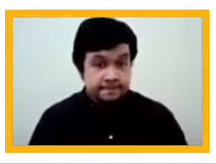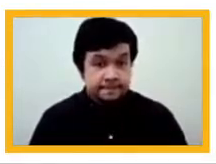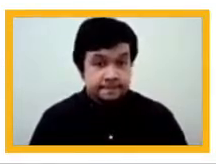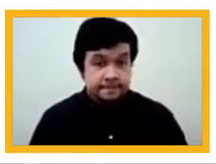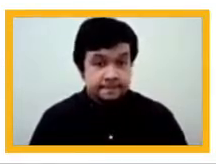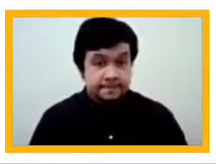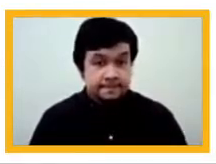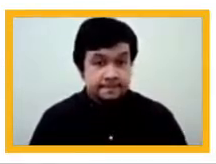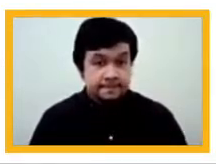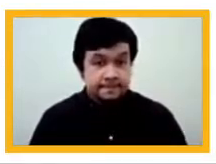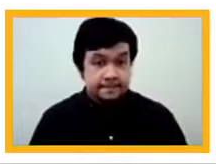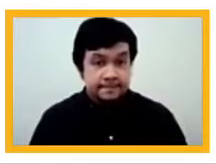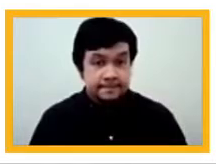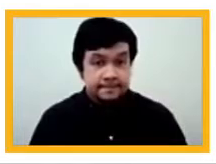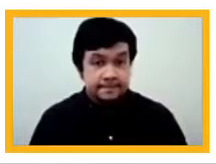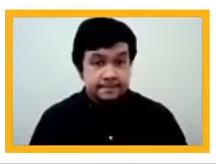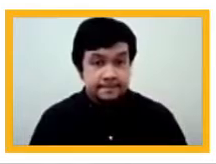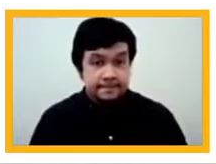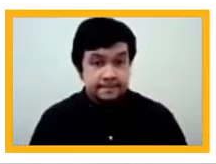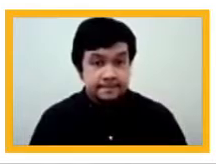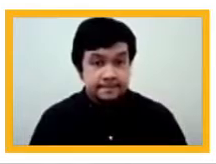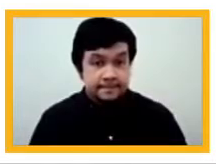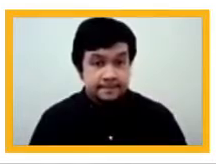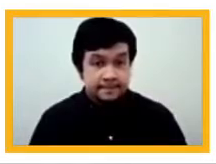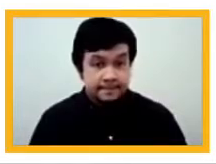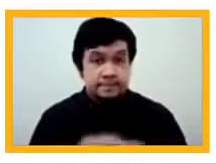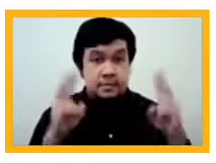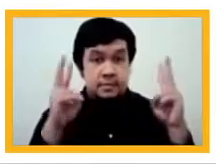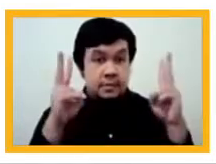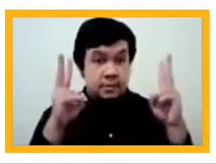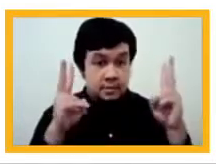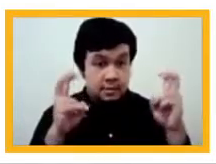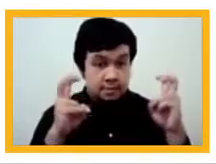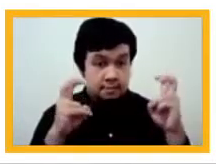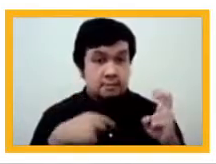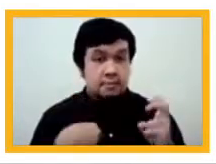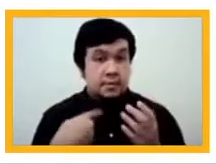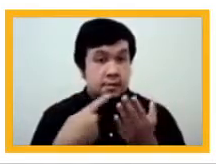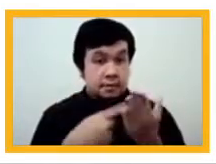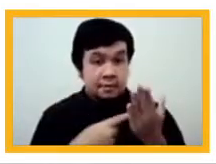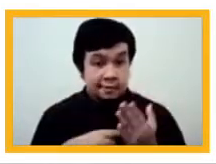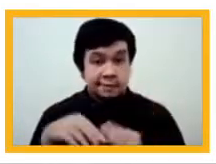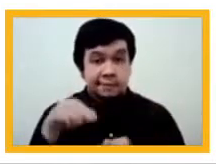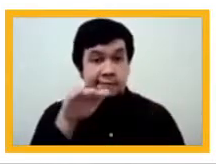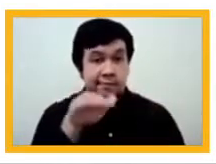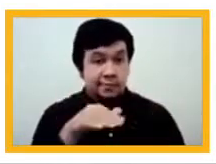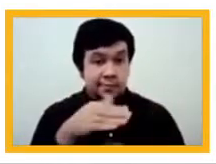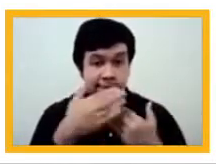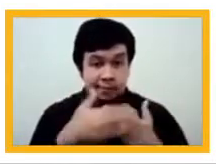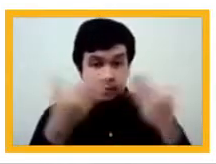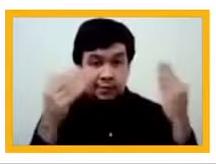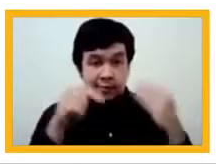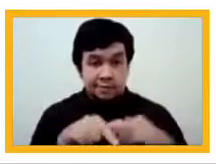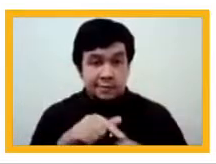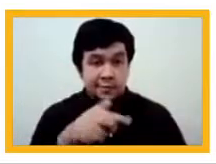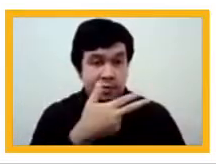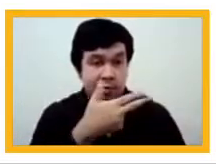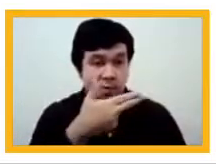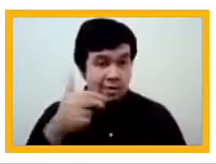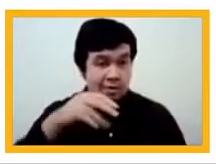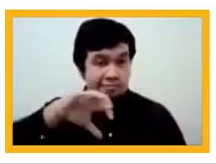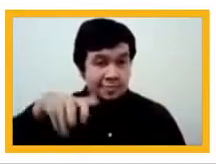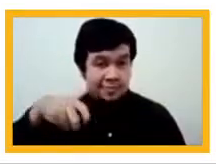the topic that I bring up this afternoon is about Indonesia cyber education to prepare